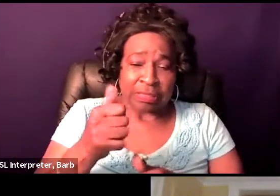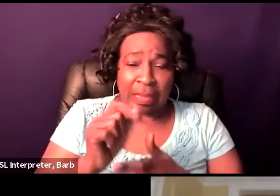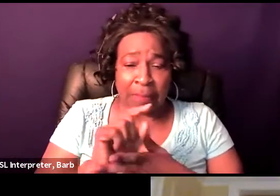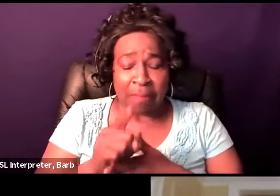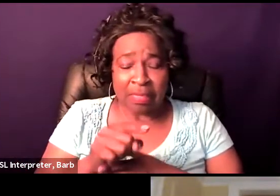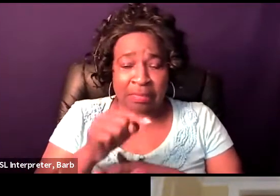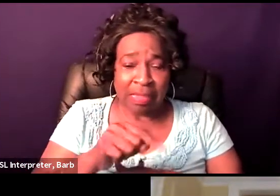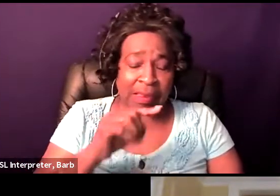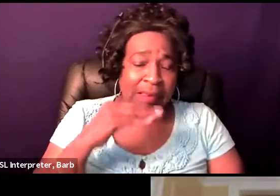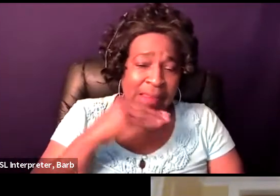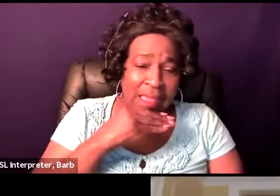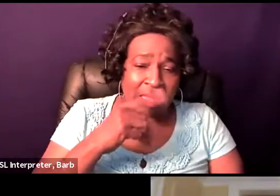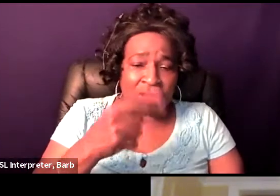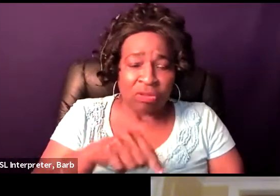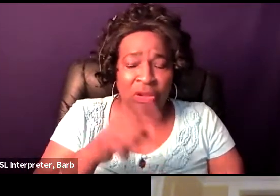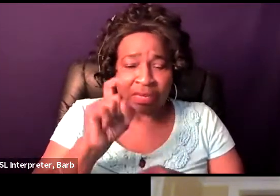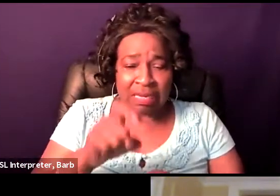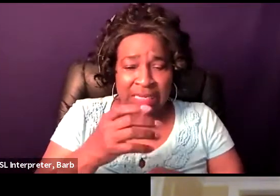like,